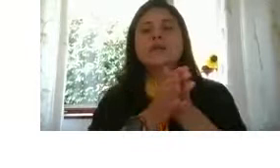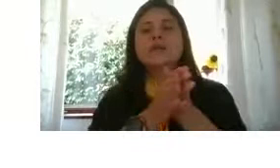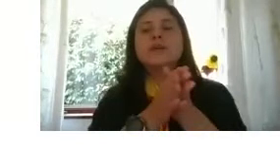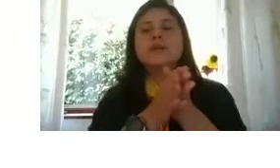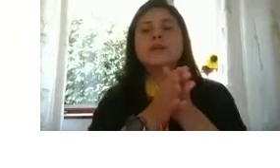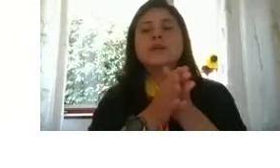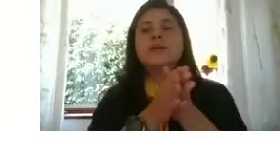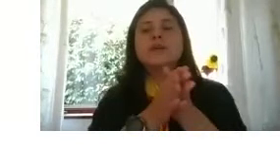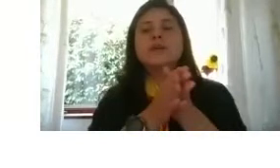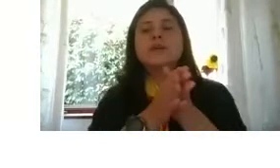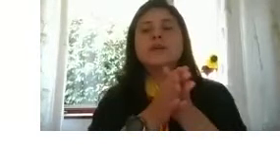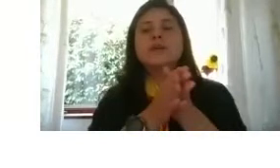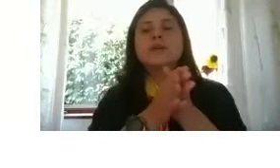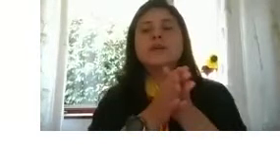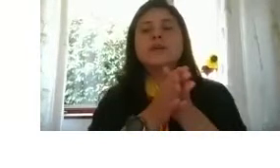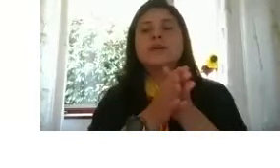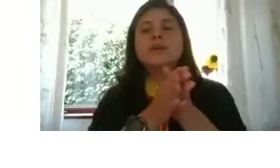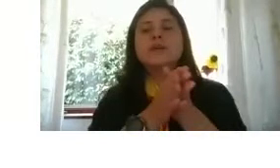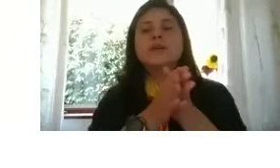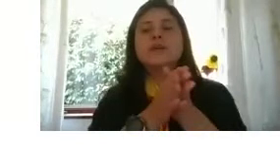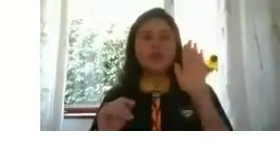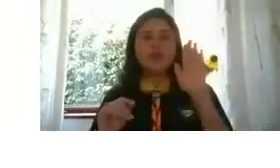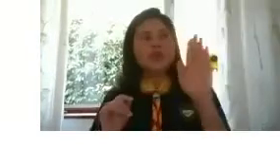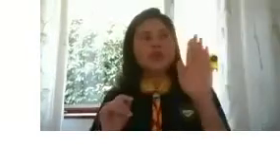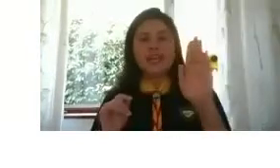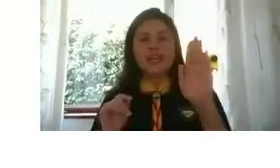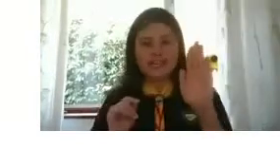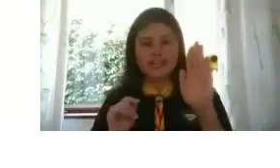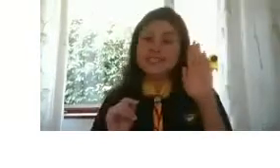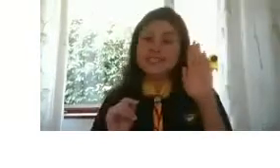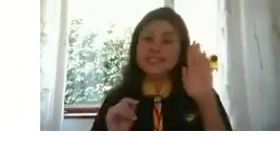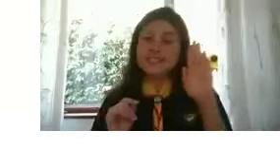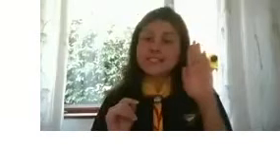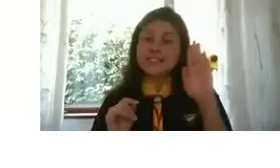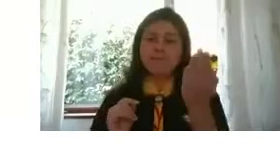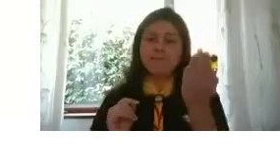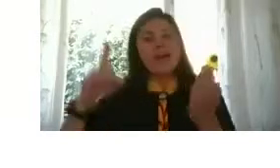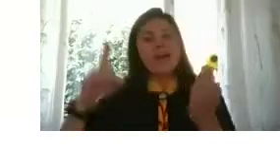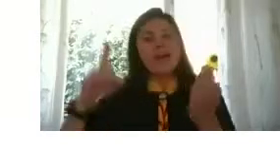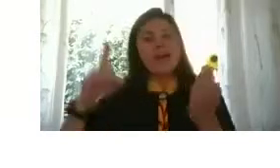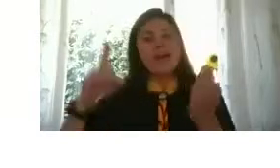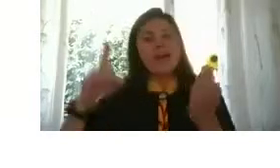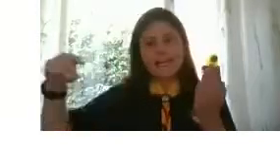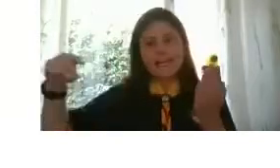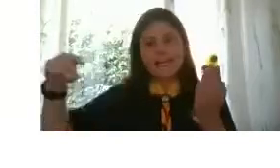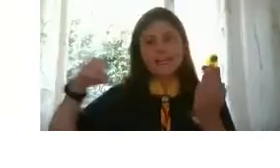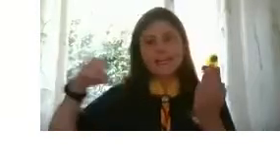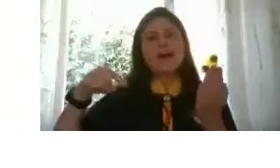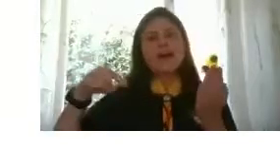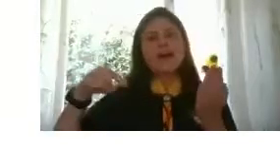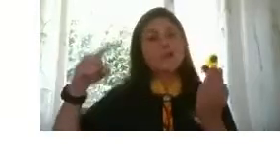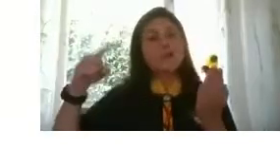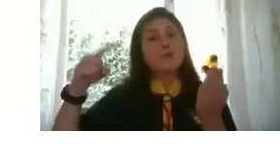is right-handed. What you need to do is use your left hand as if it was your paper, and